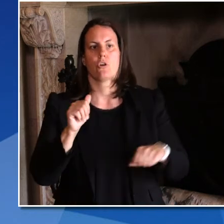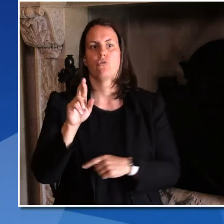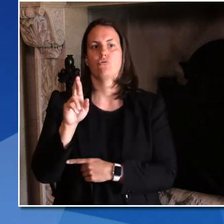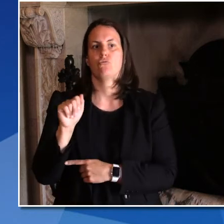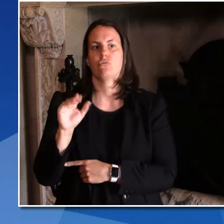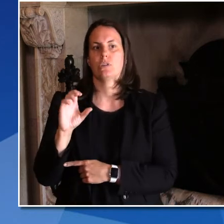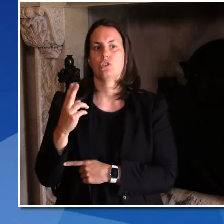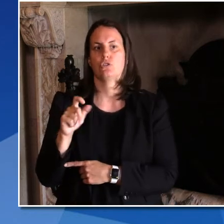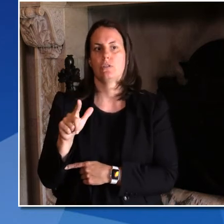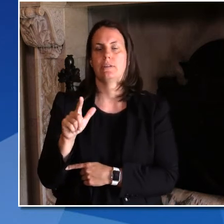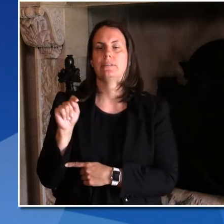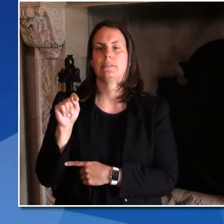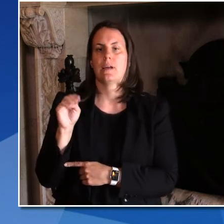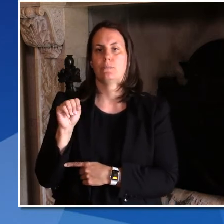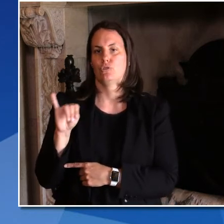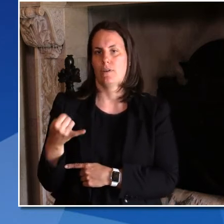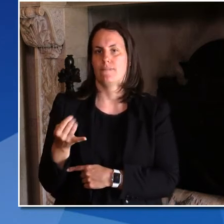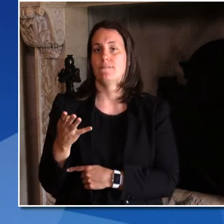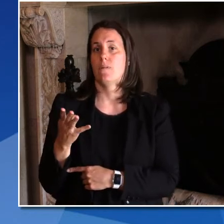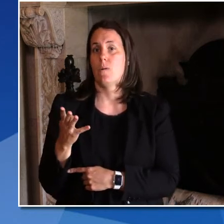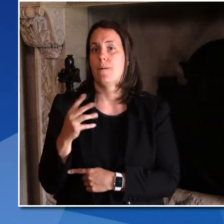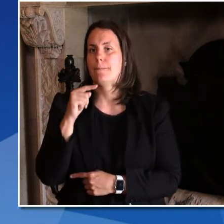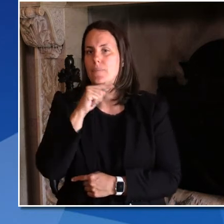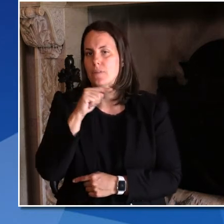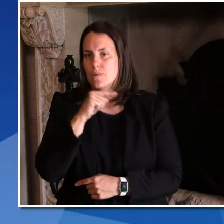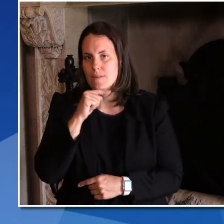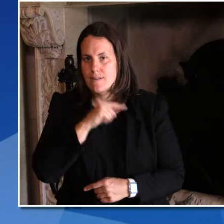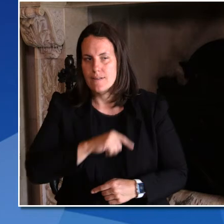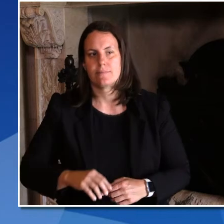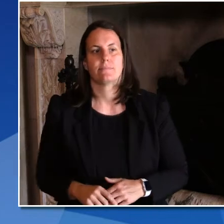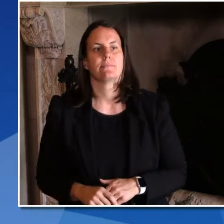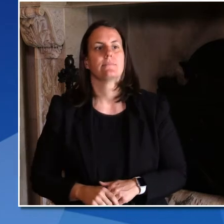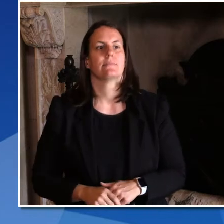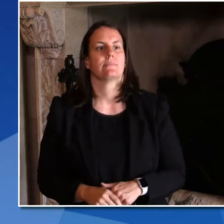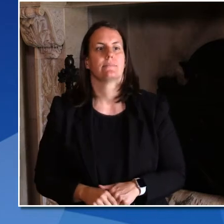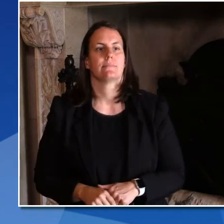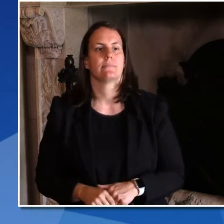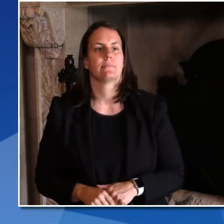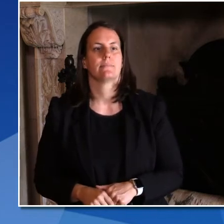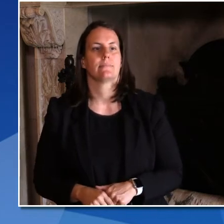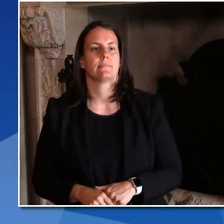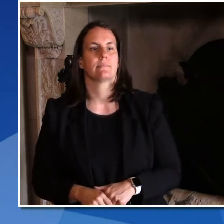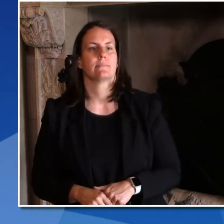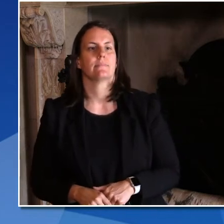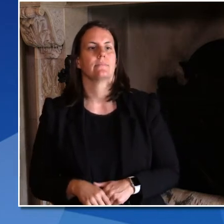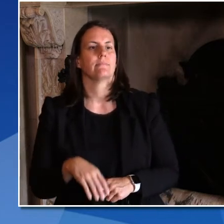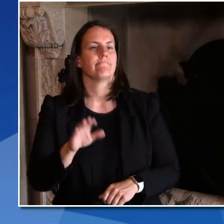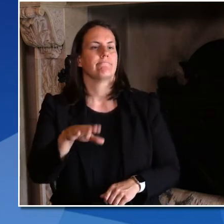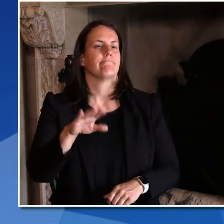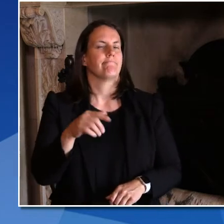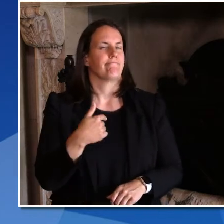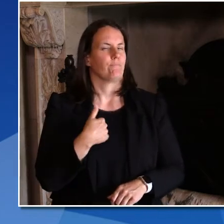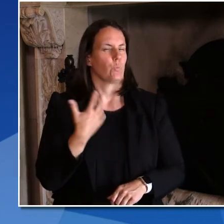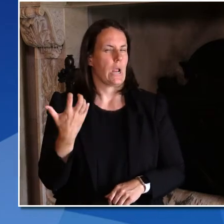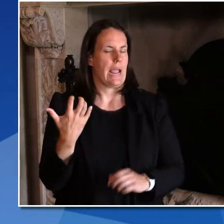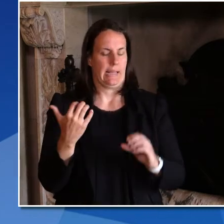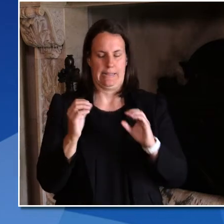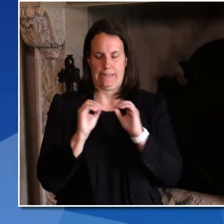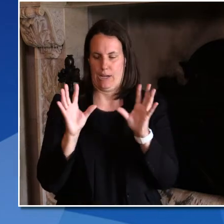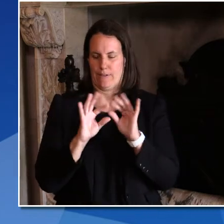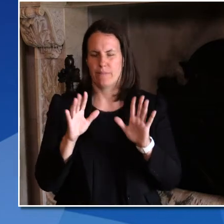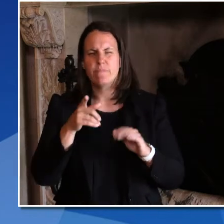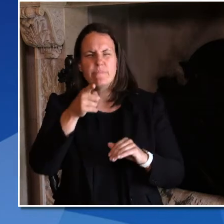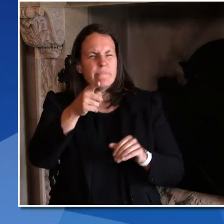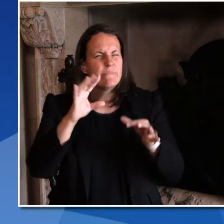Hello, just looking for a little more clarification on the question about the volunteers. So the volunteers have been